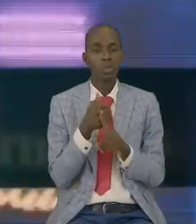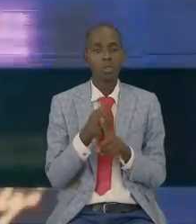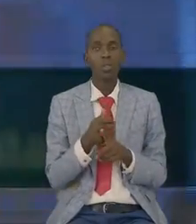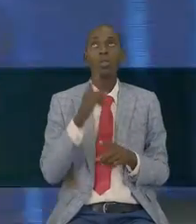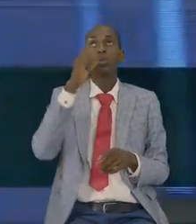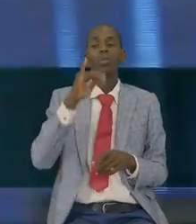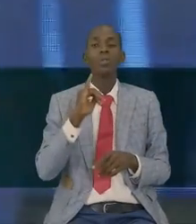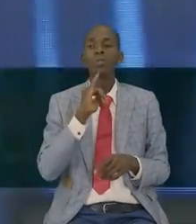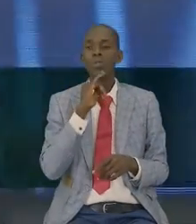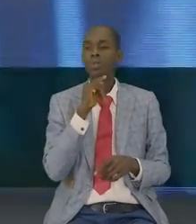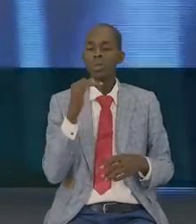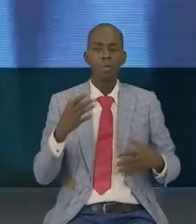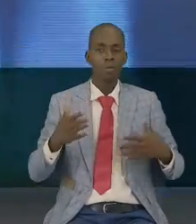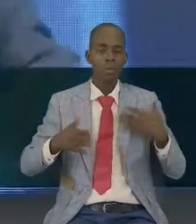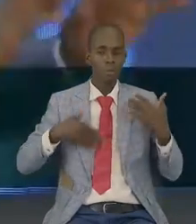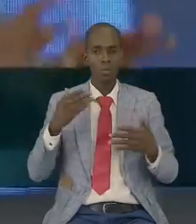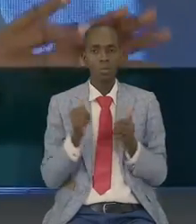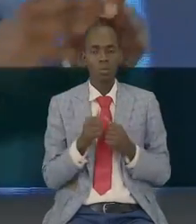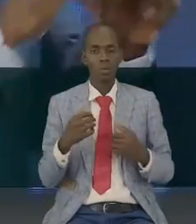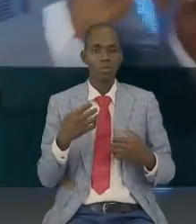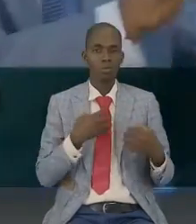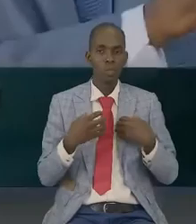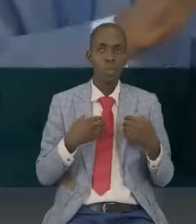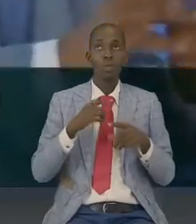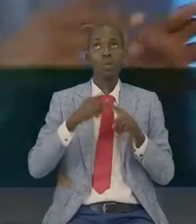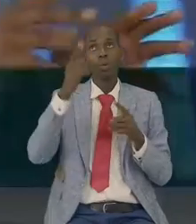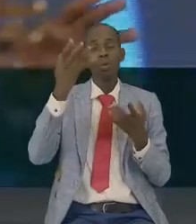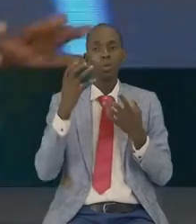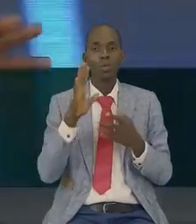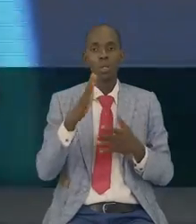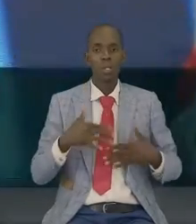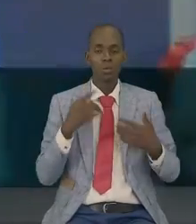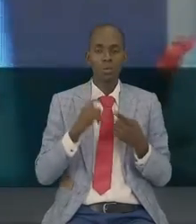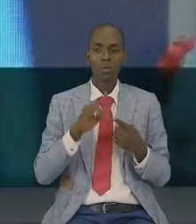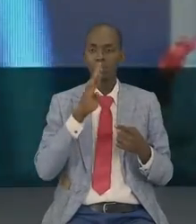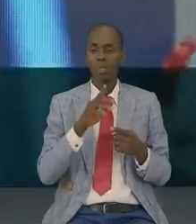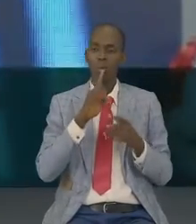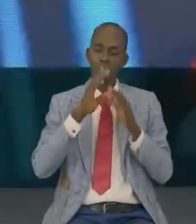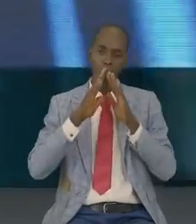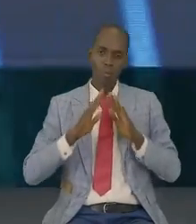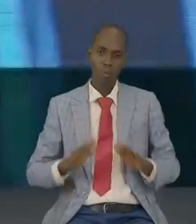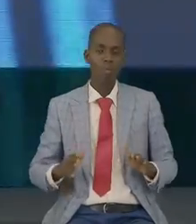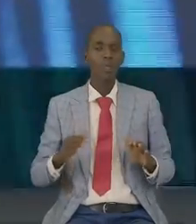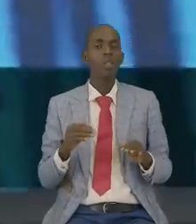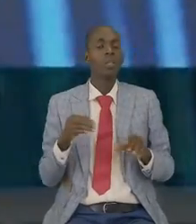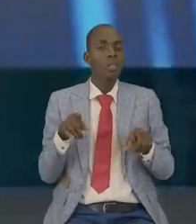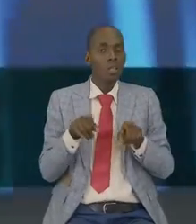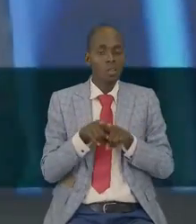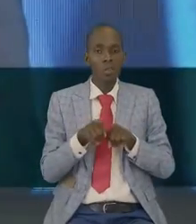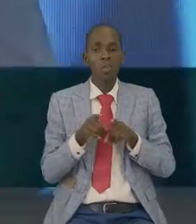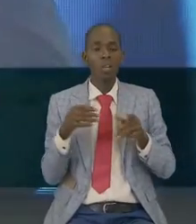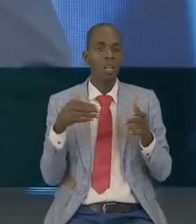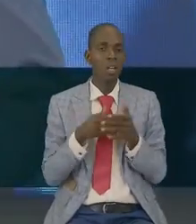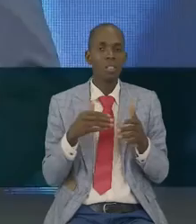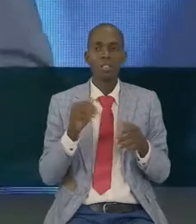peaceful, to be quiet, without any bitter word and without any